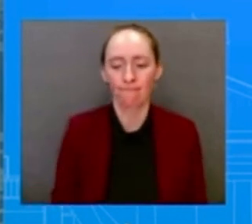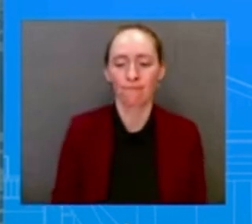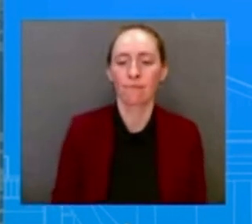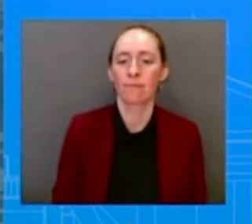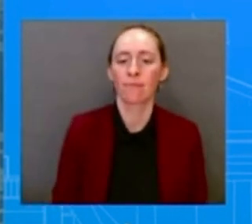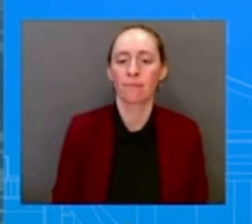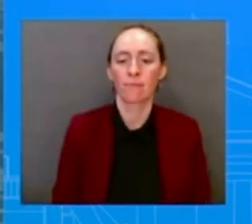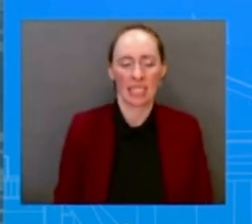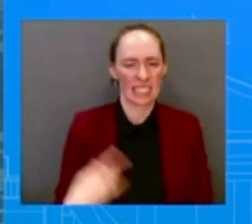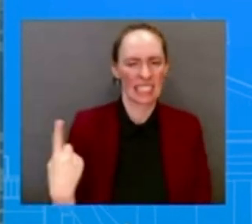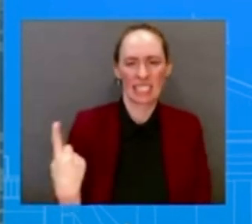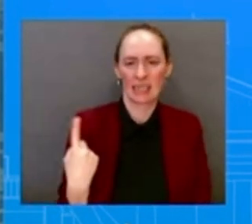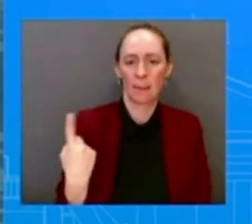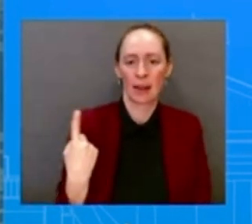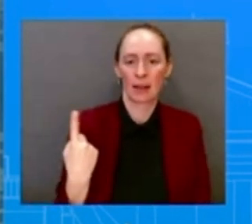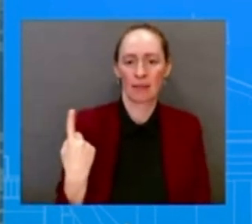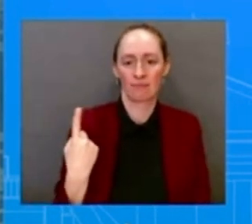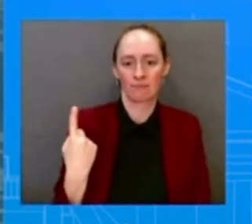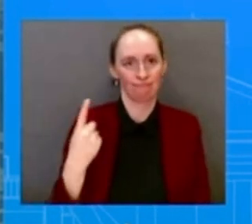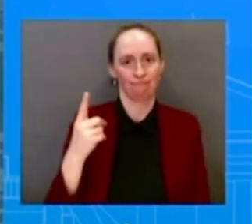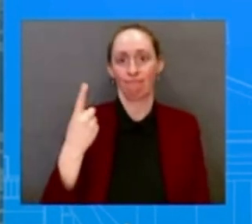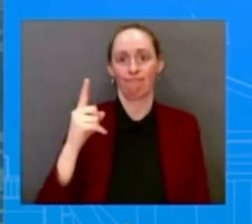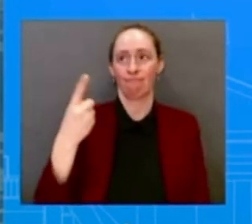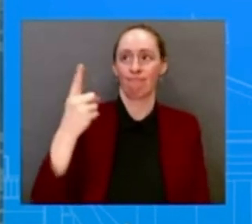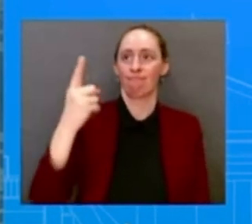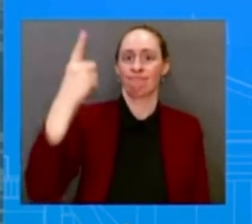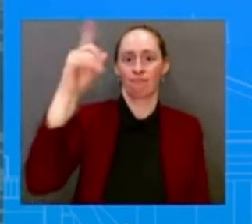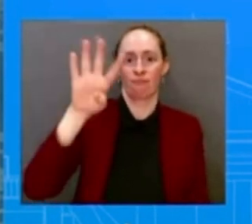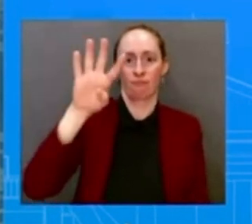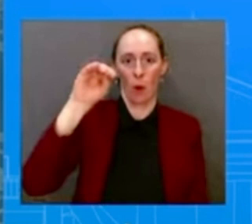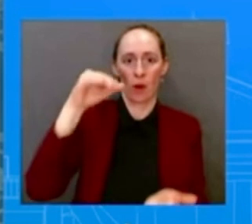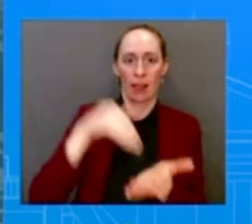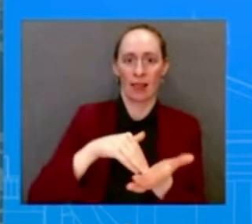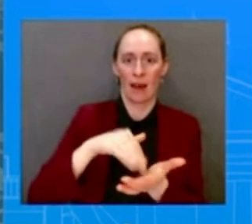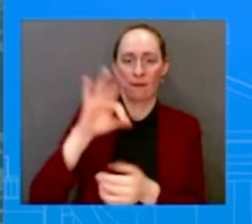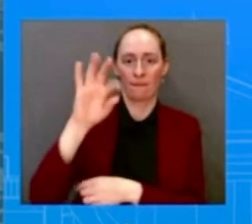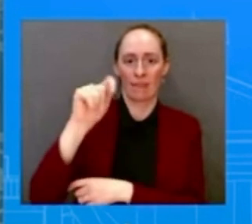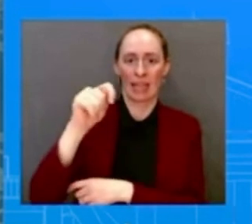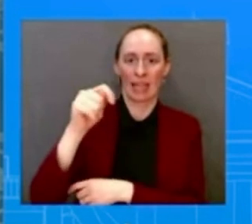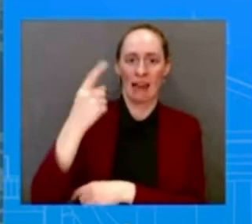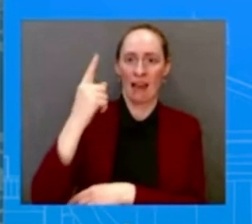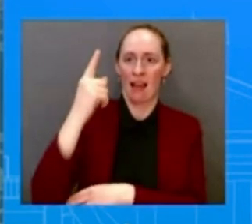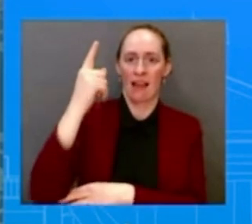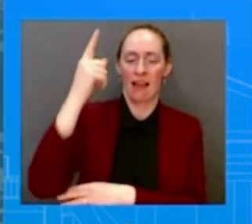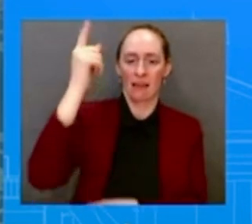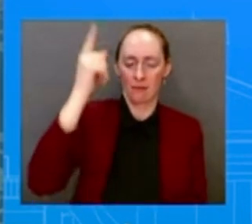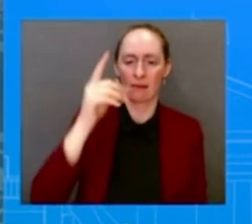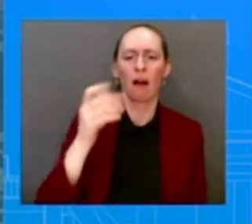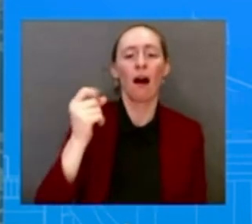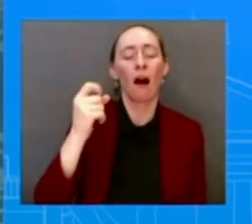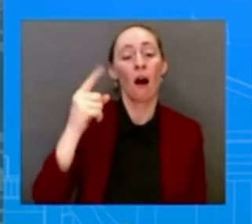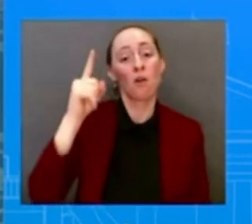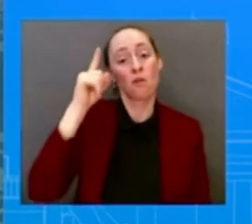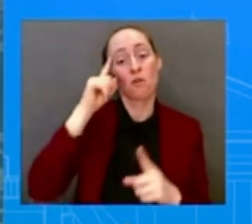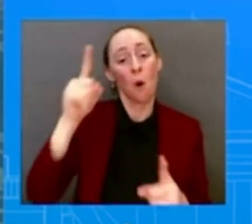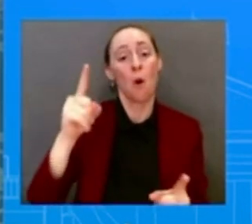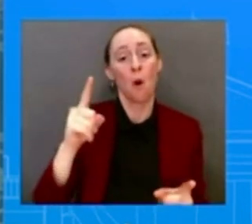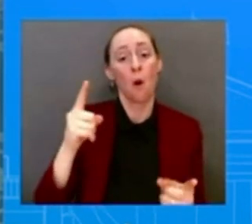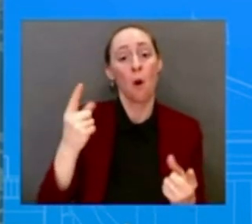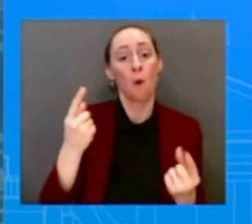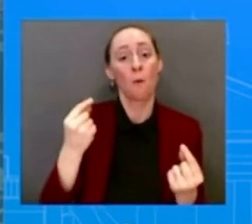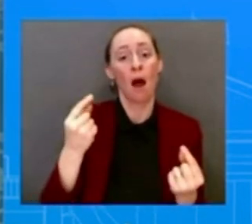predominant concern by the president was a safety of flight issue at that altitude. Remember the one that we shot down last Saturday, it was at